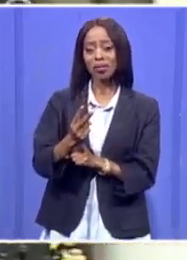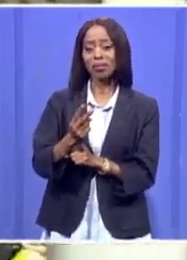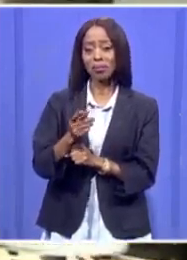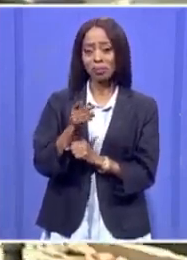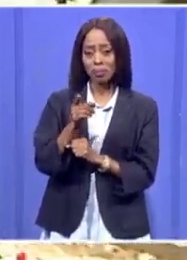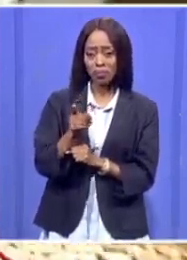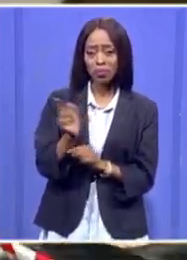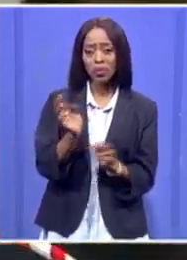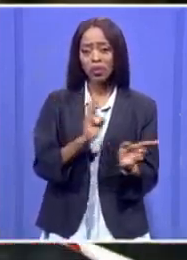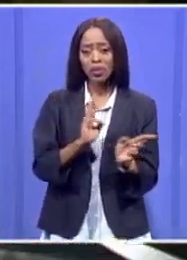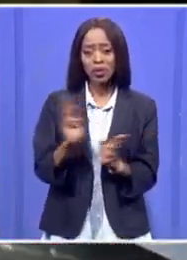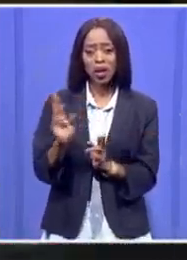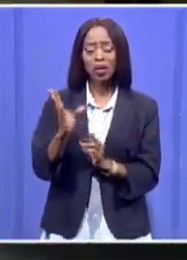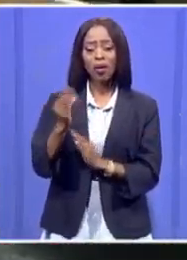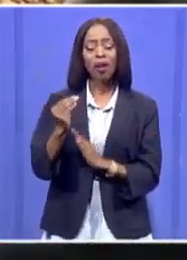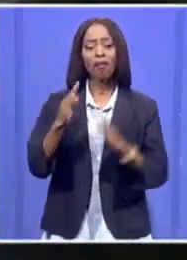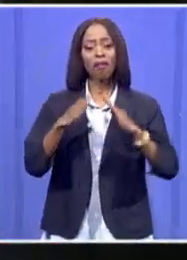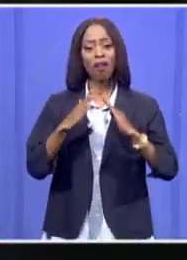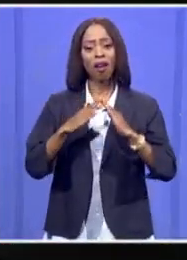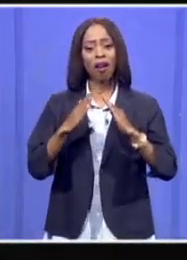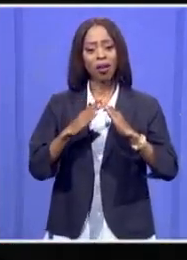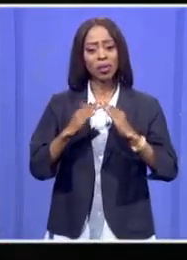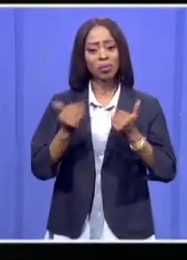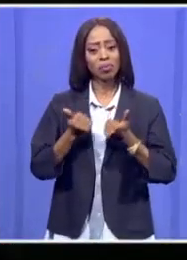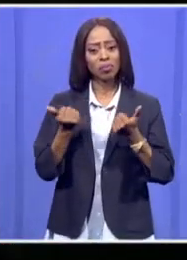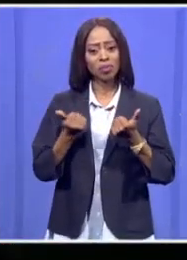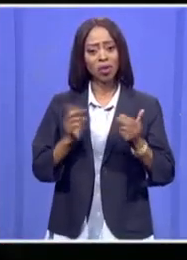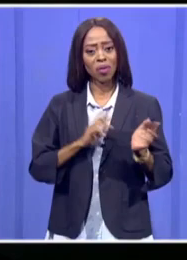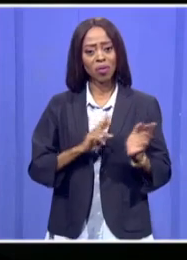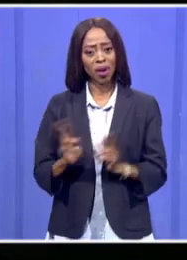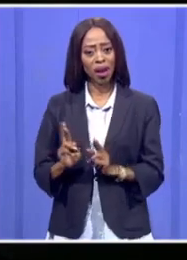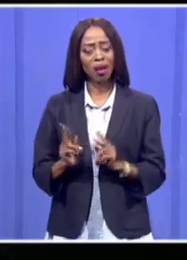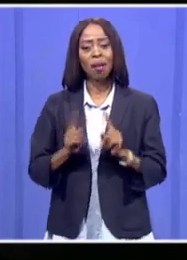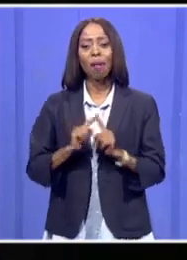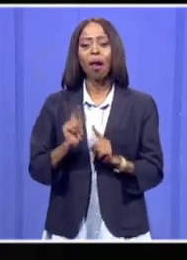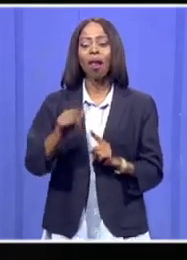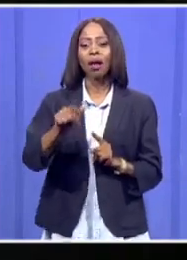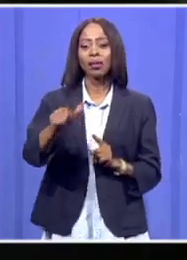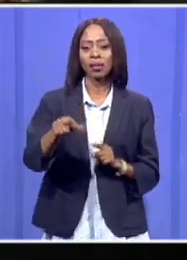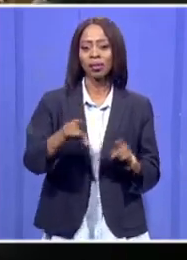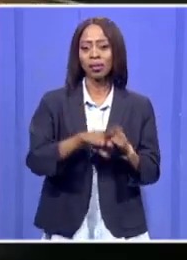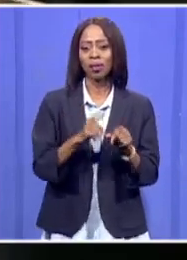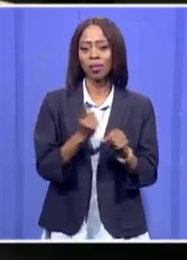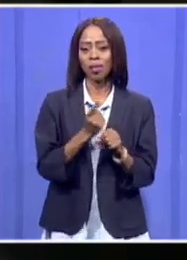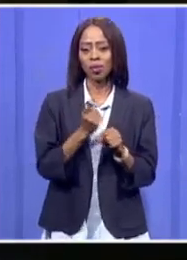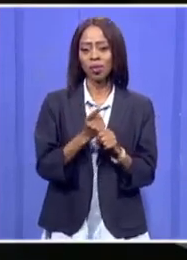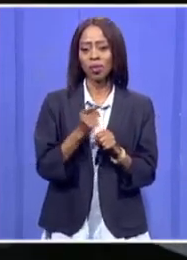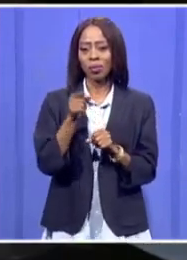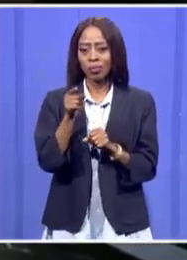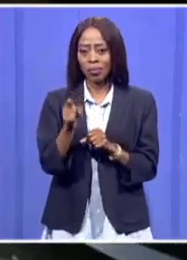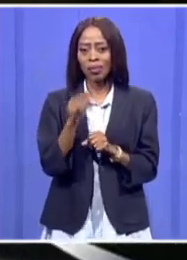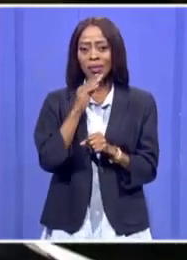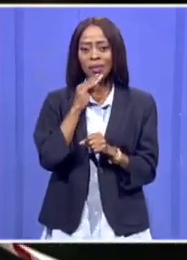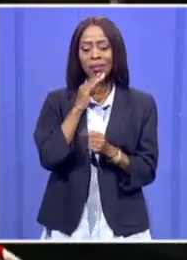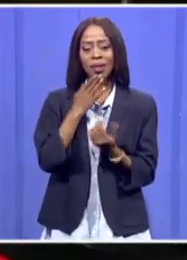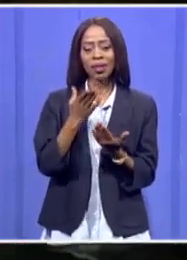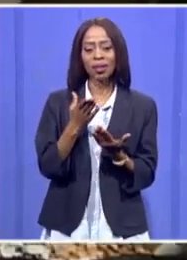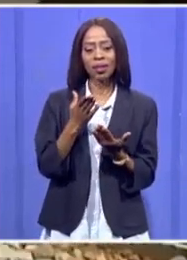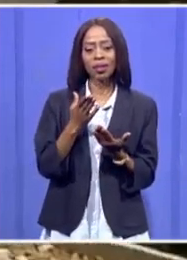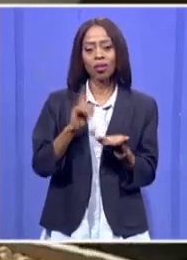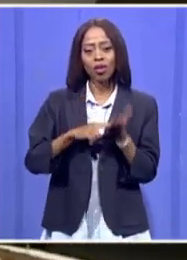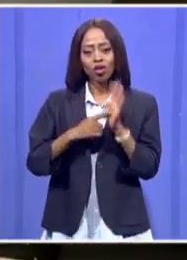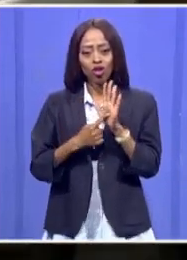already fully constructed house, but at a later stage in our crossings, we will bring you the